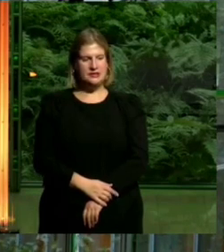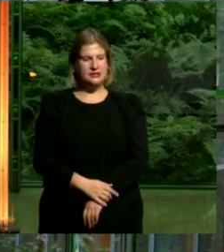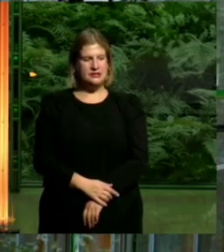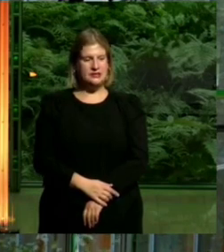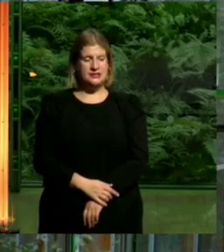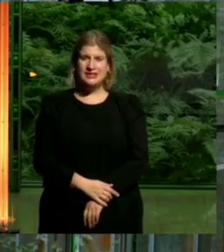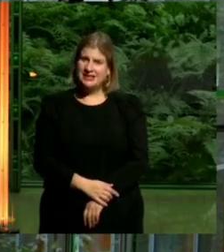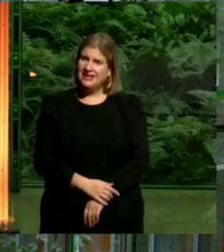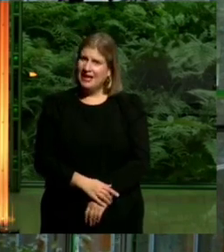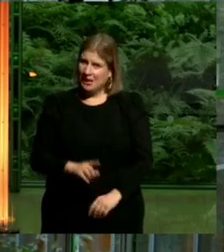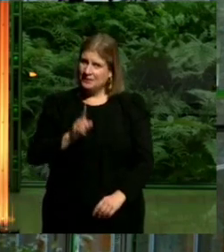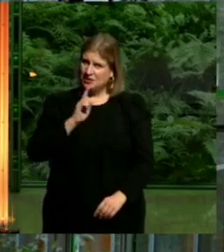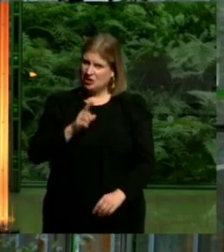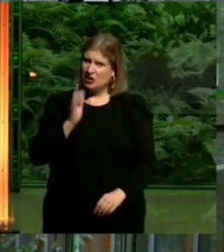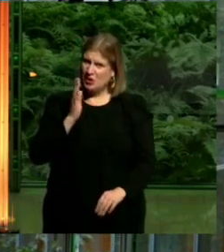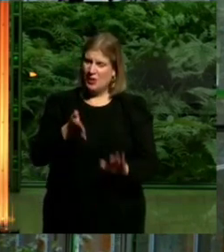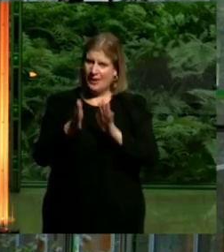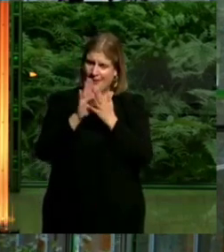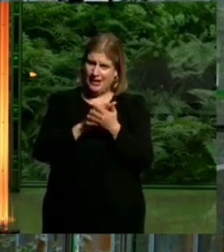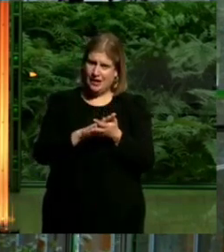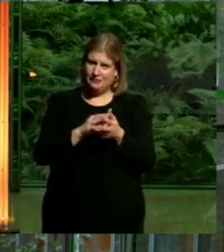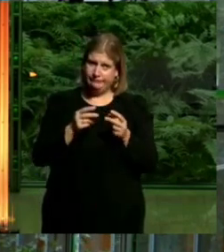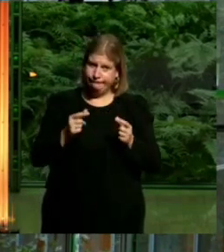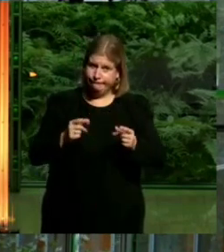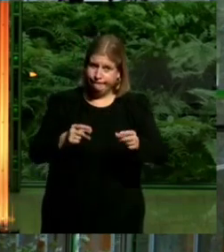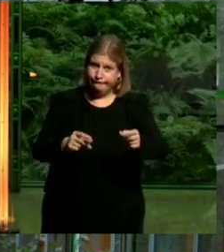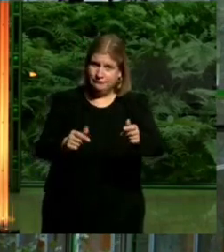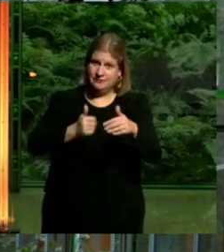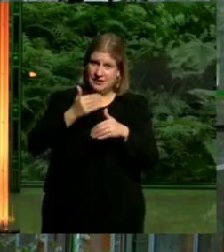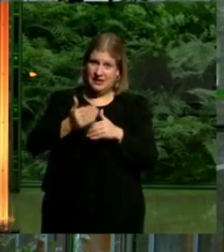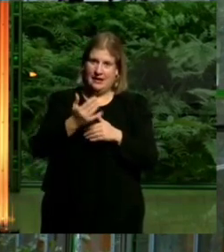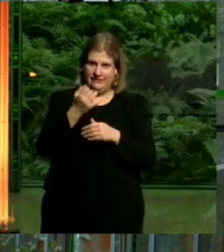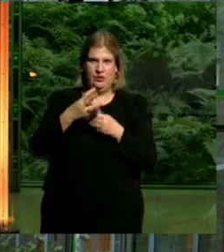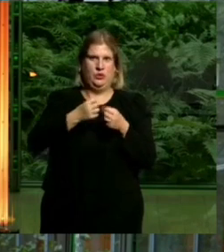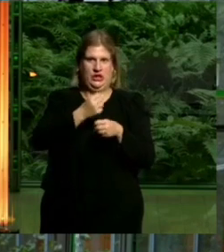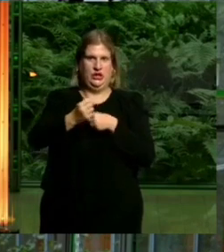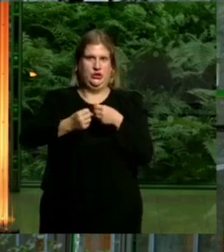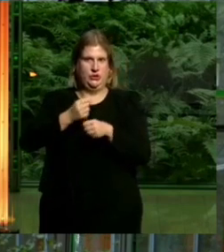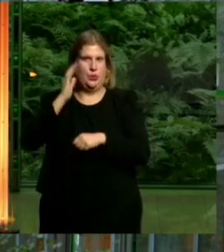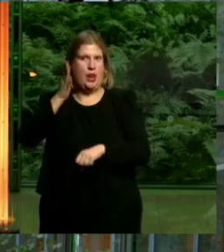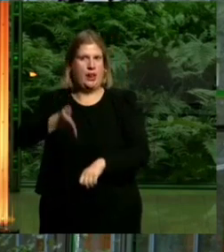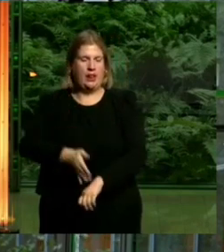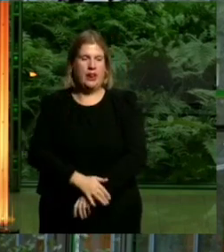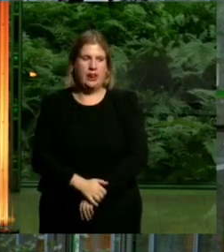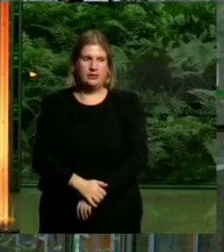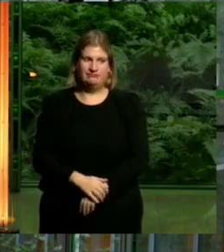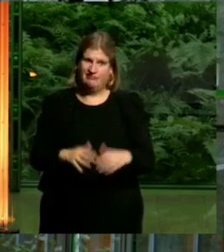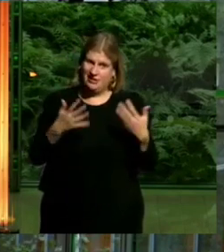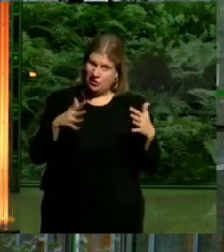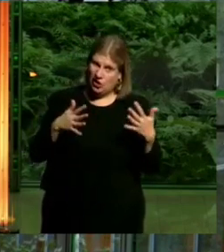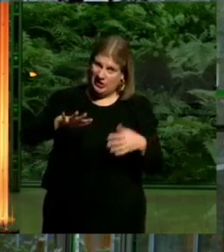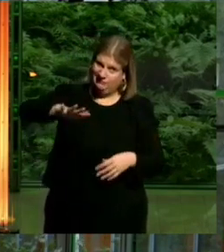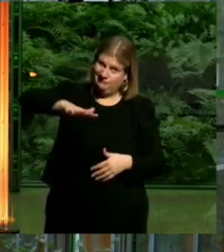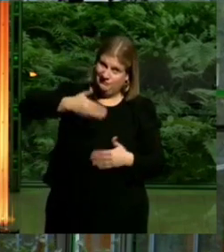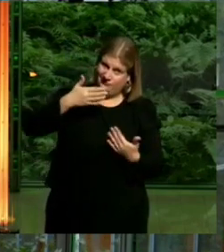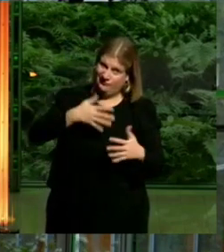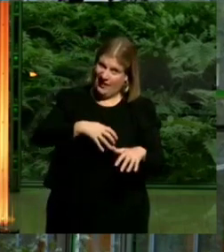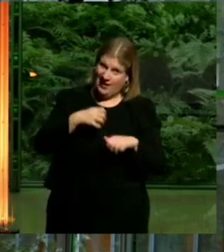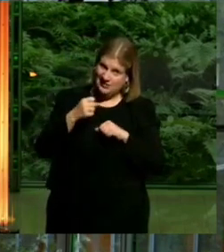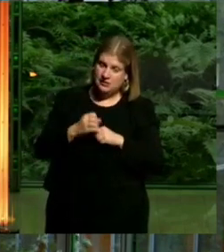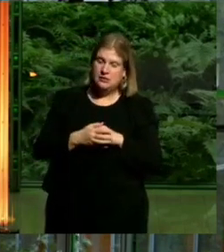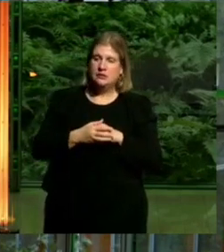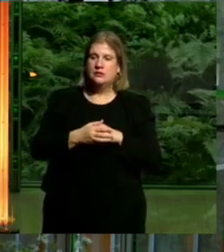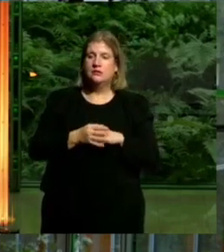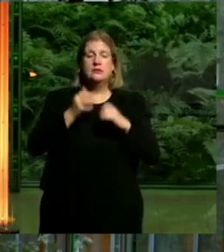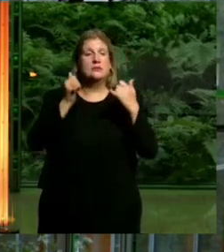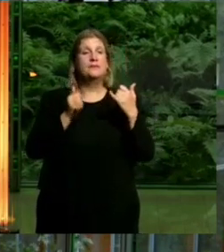And I'm sure this is going to get way faster over the next several years. Like it's already pretty fast, but. So now you can see